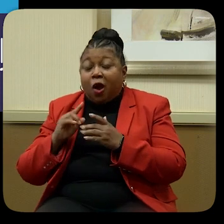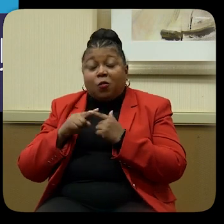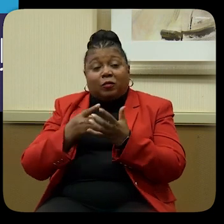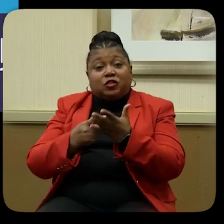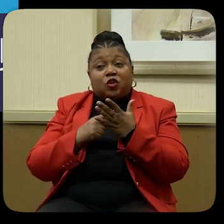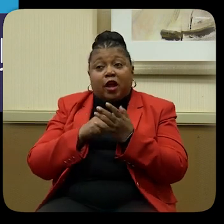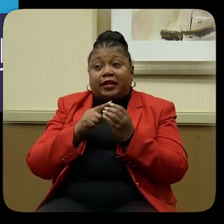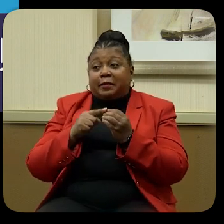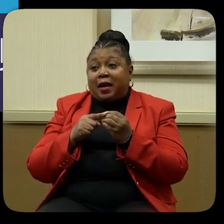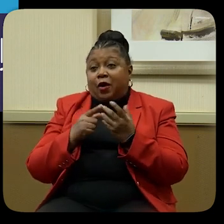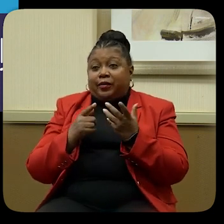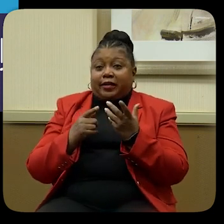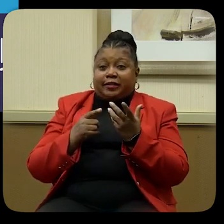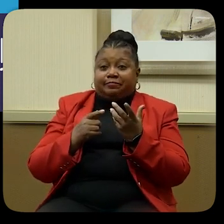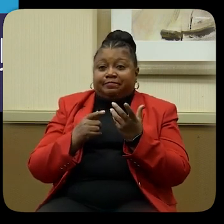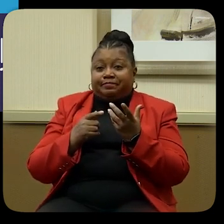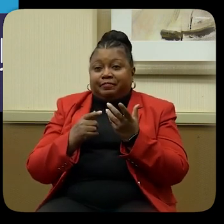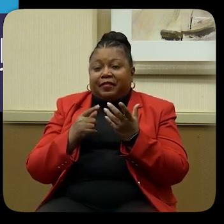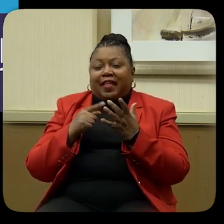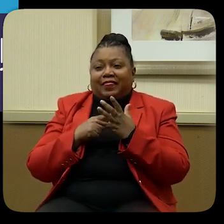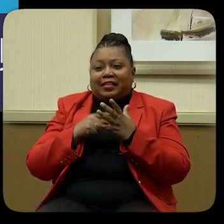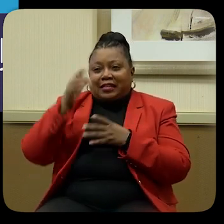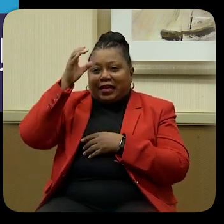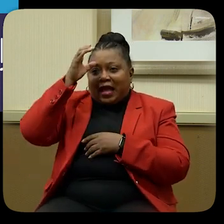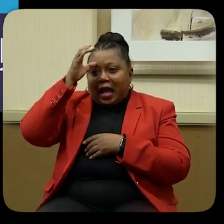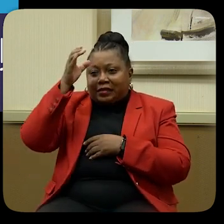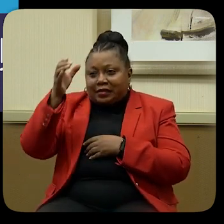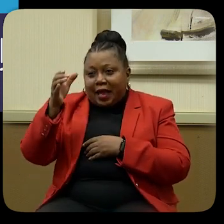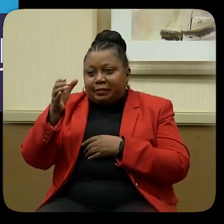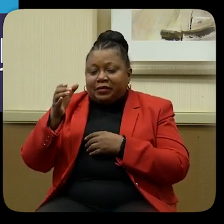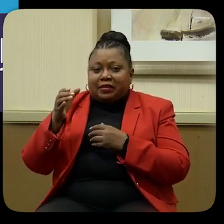when we're talking about this concept,